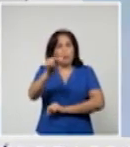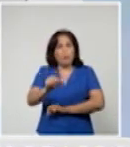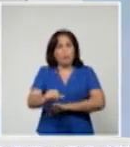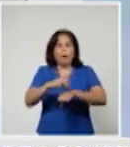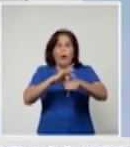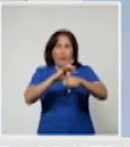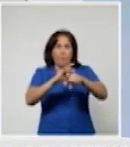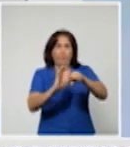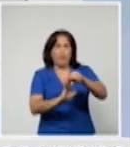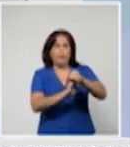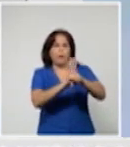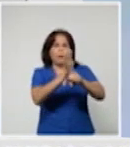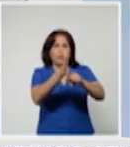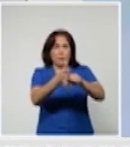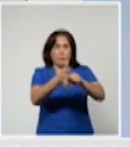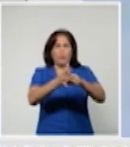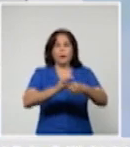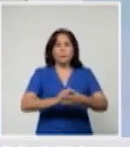Of the